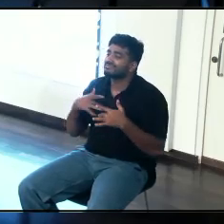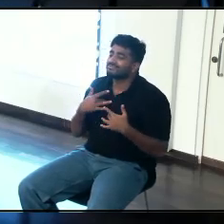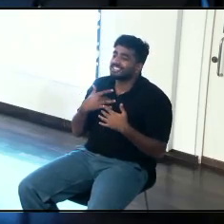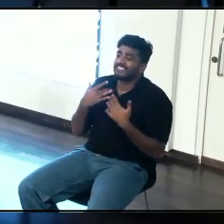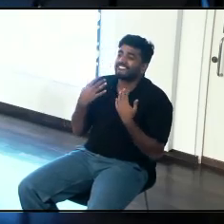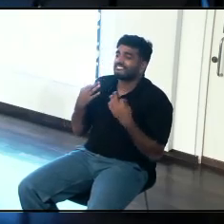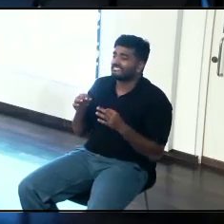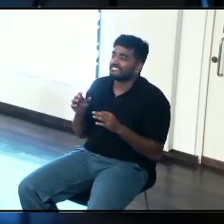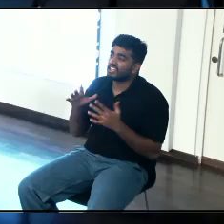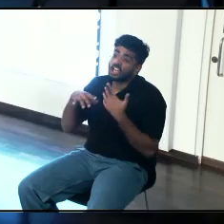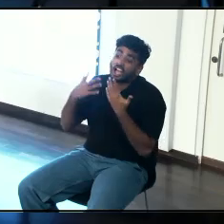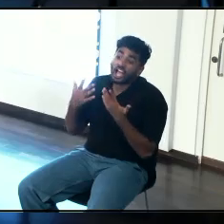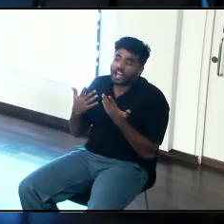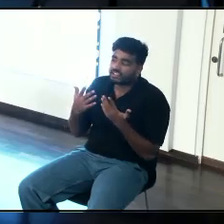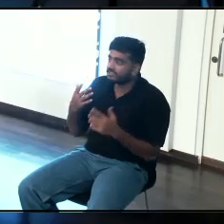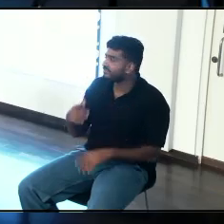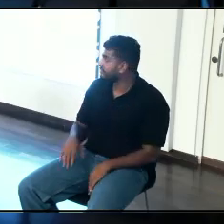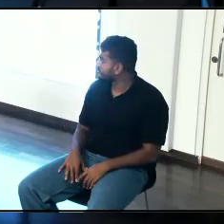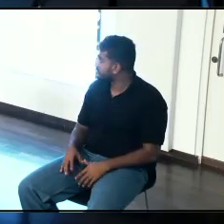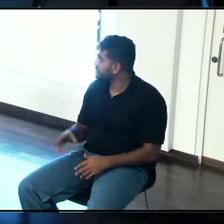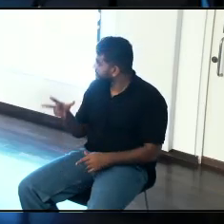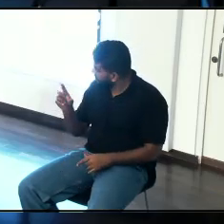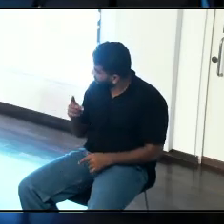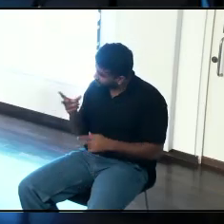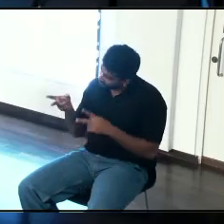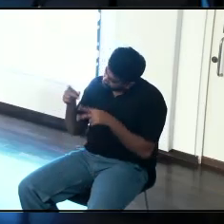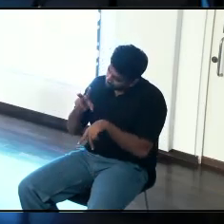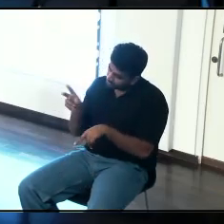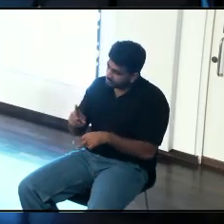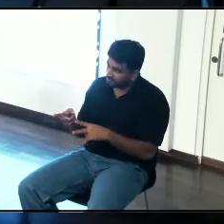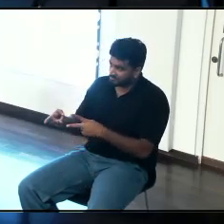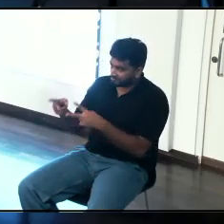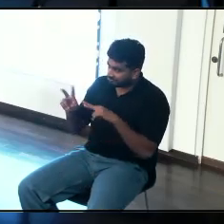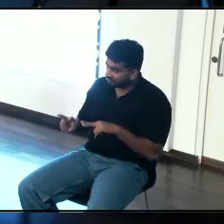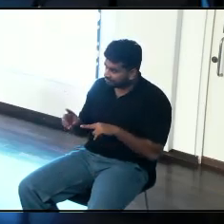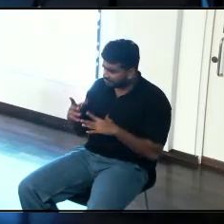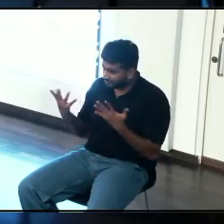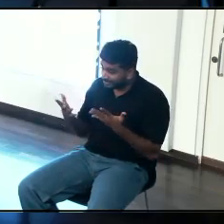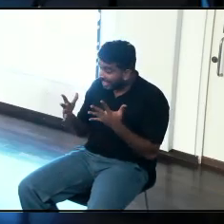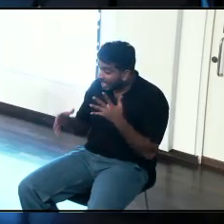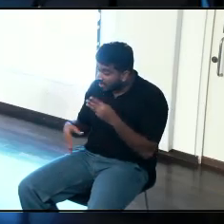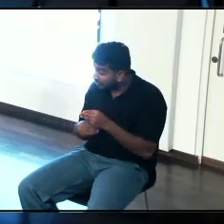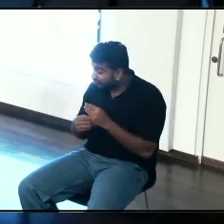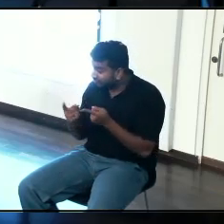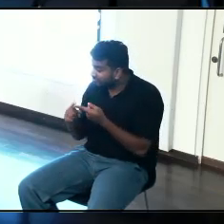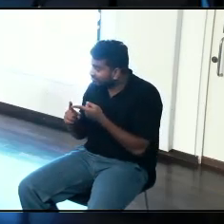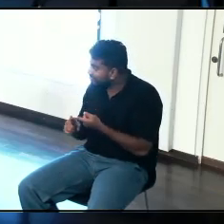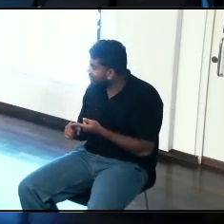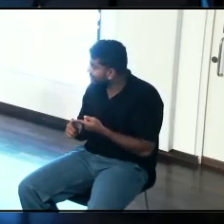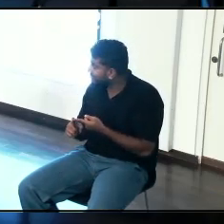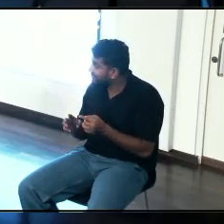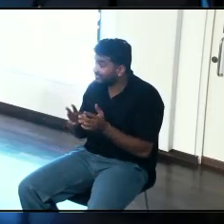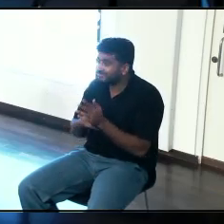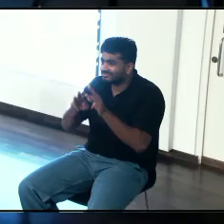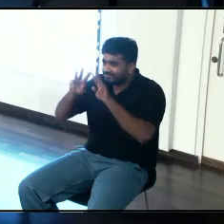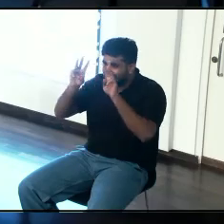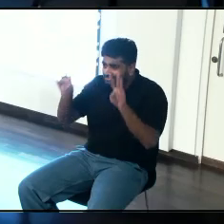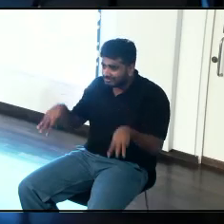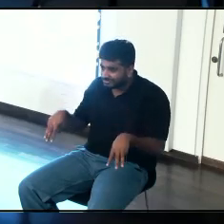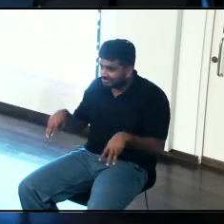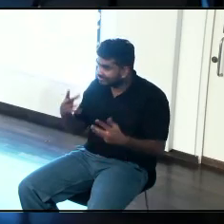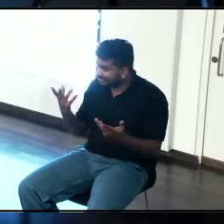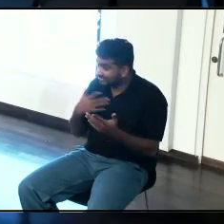look before you leave, or come back and visit us. You can see what else is happening here at the museum, all of our